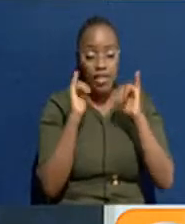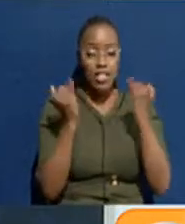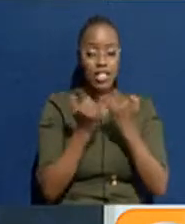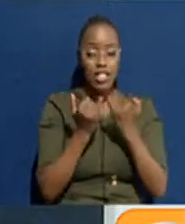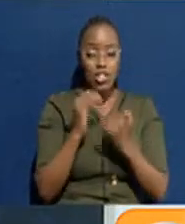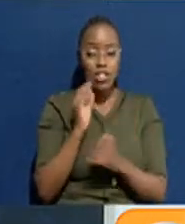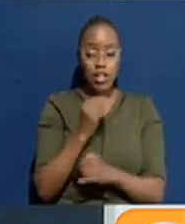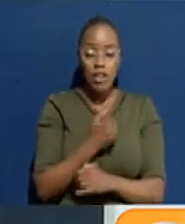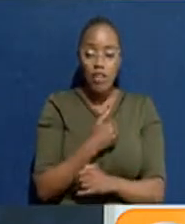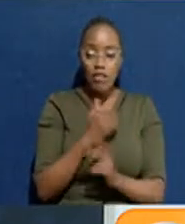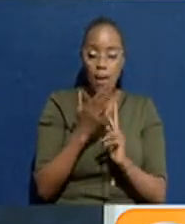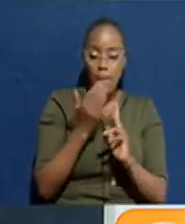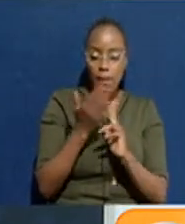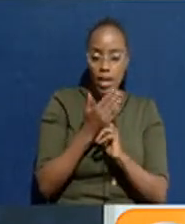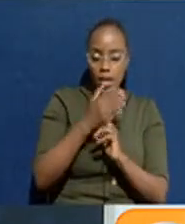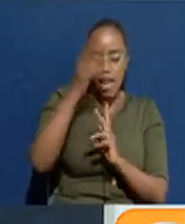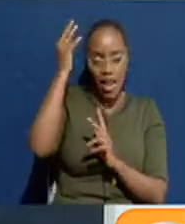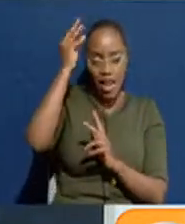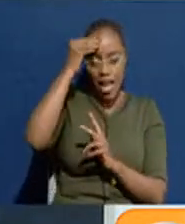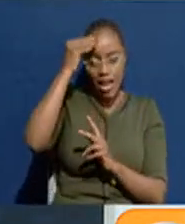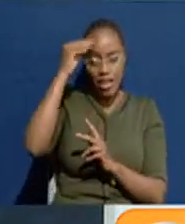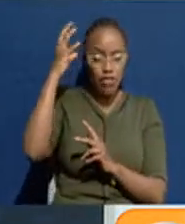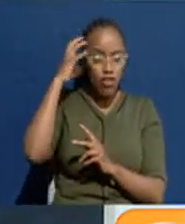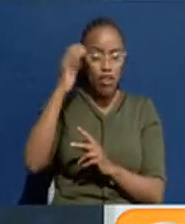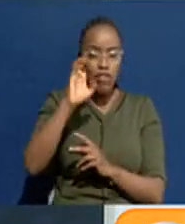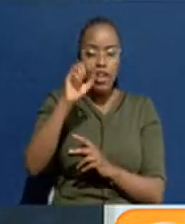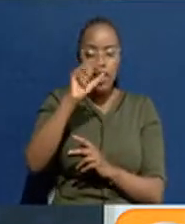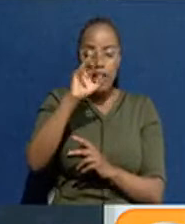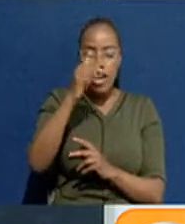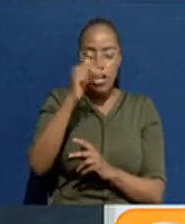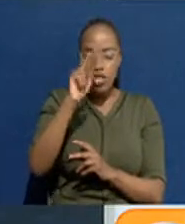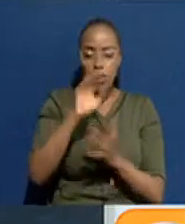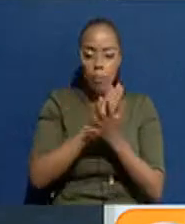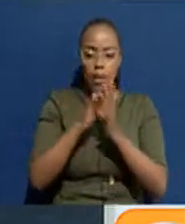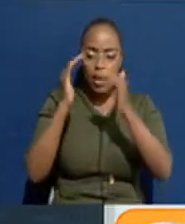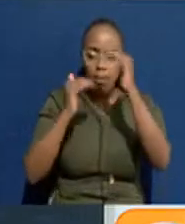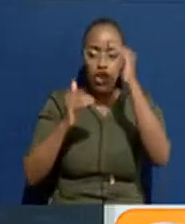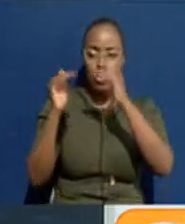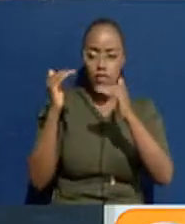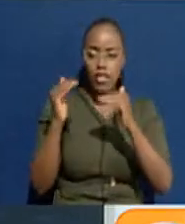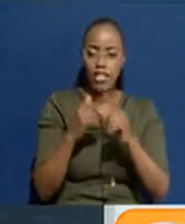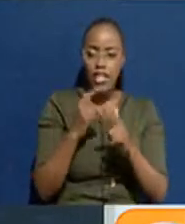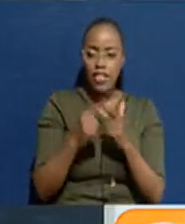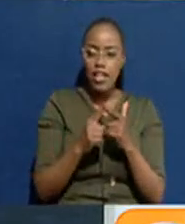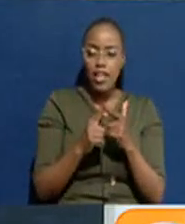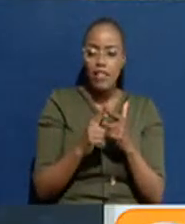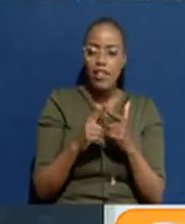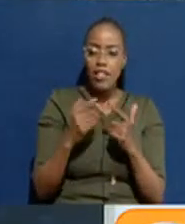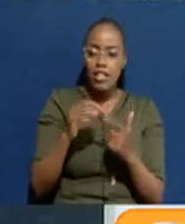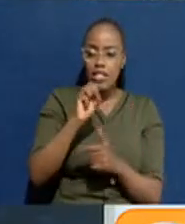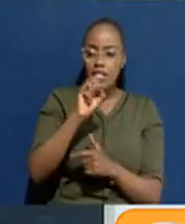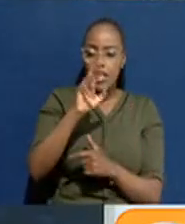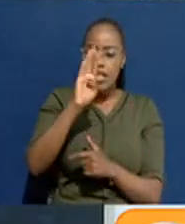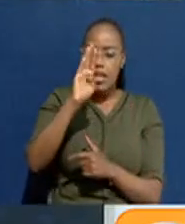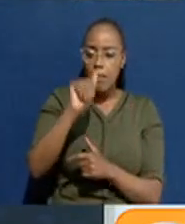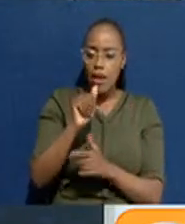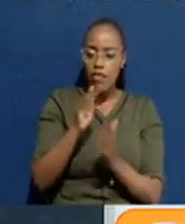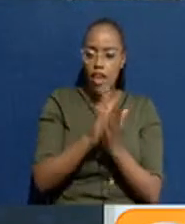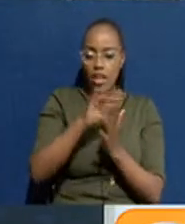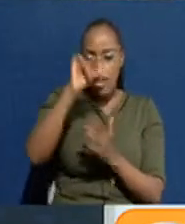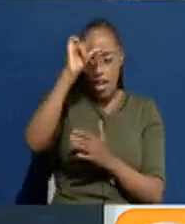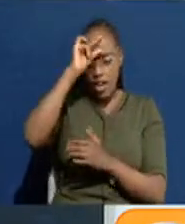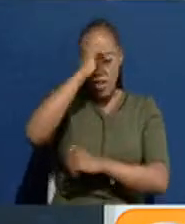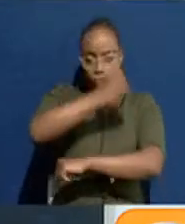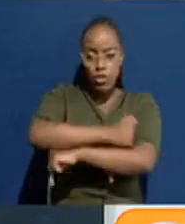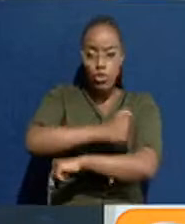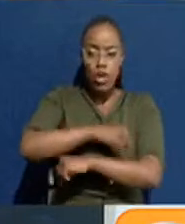of middle learning, the colleges. Egerton College became a university. Seriba College and the government school